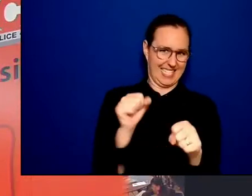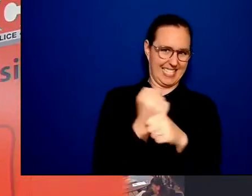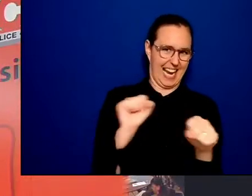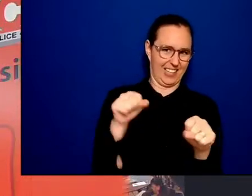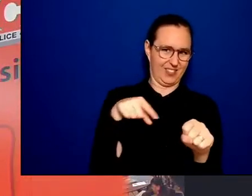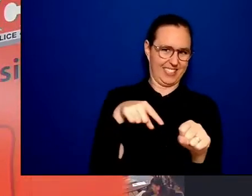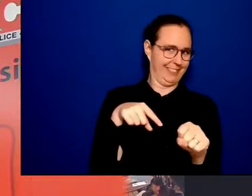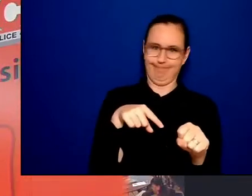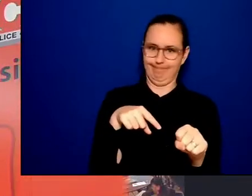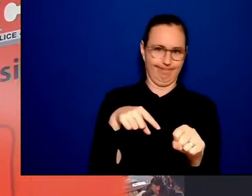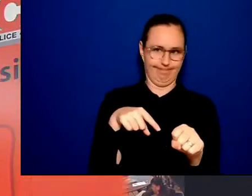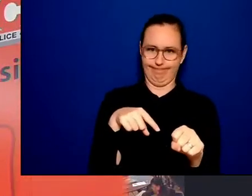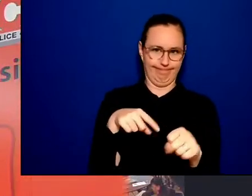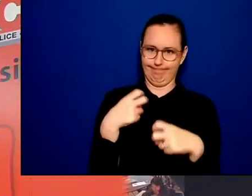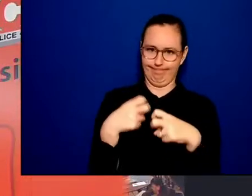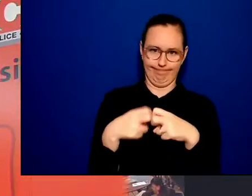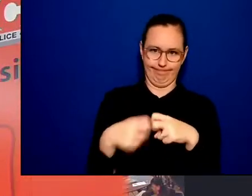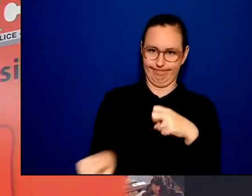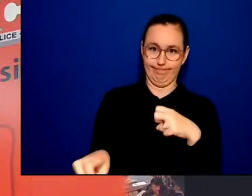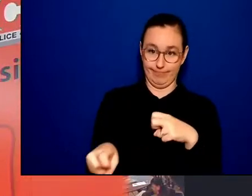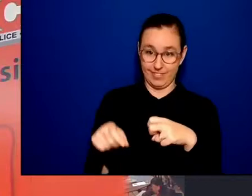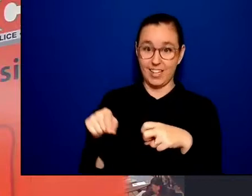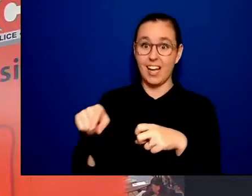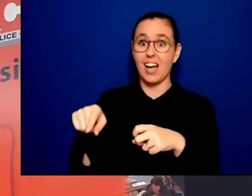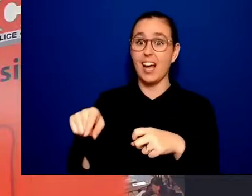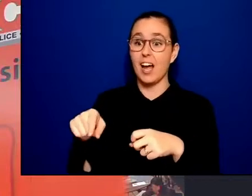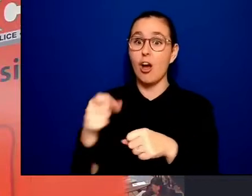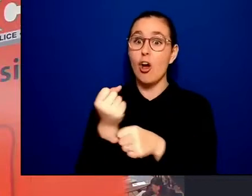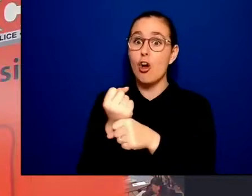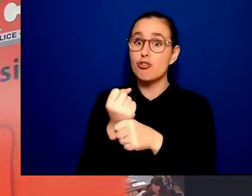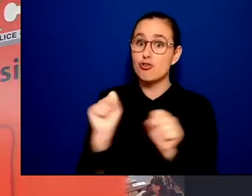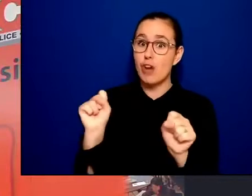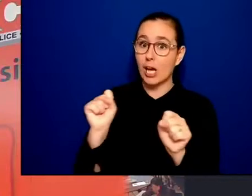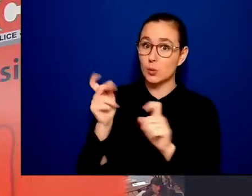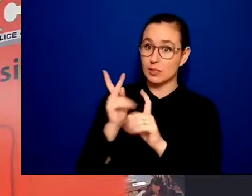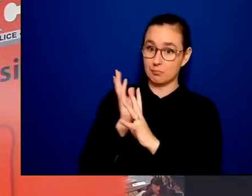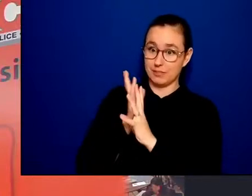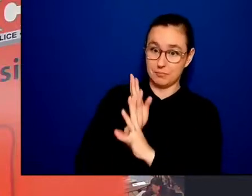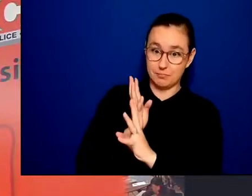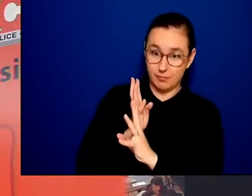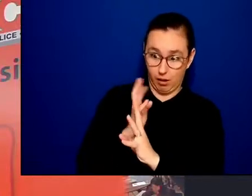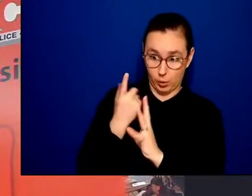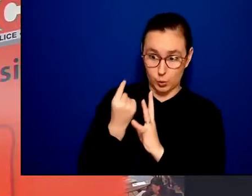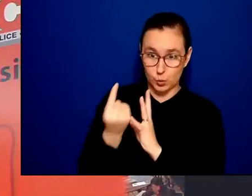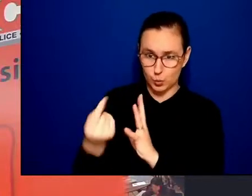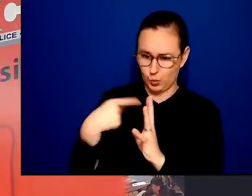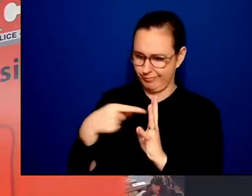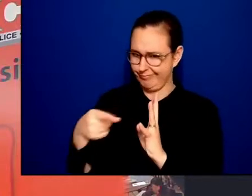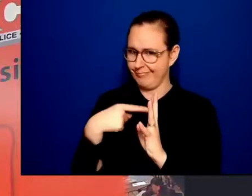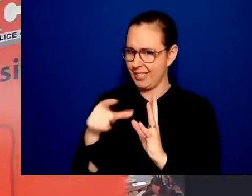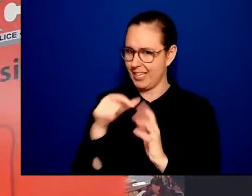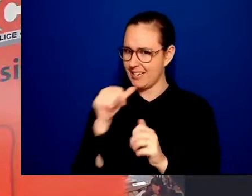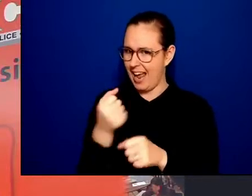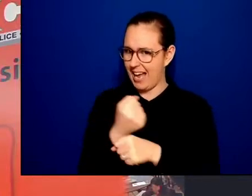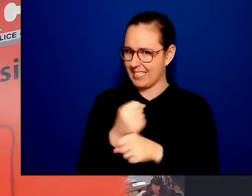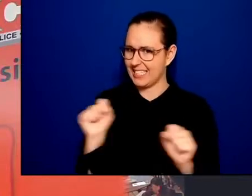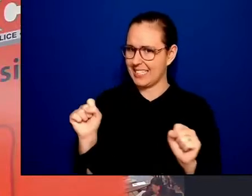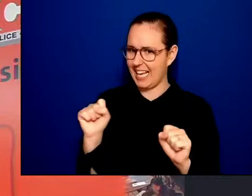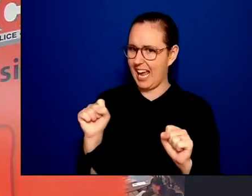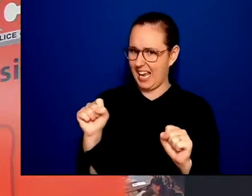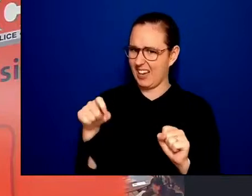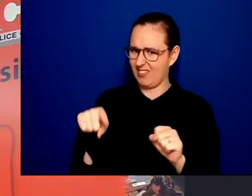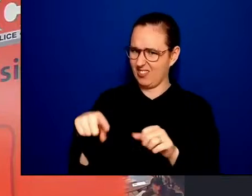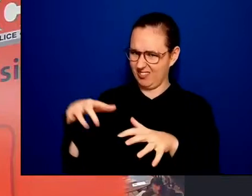with the significant amount of debris and that is washed over the road, it's very